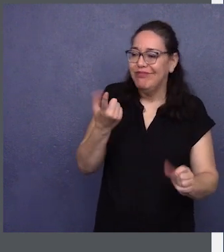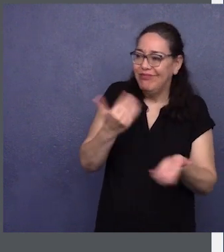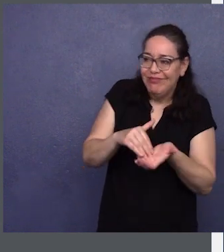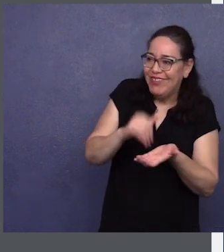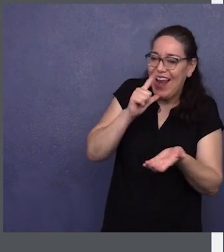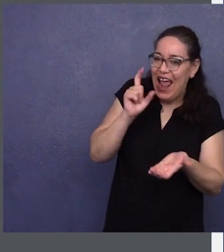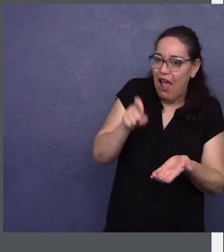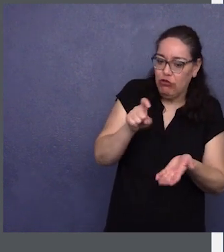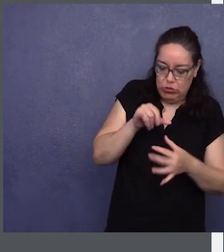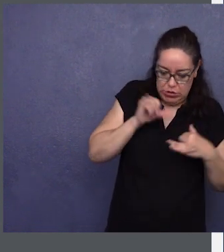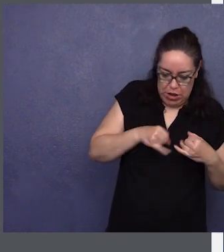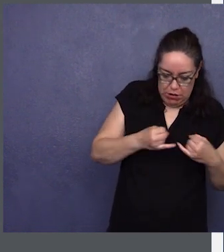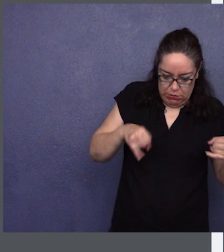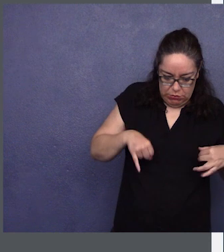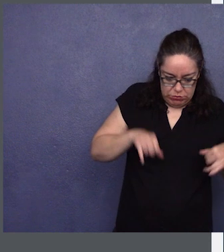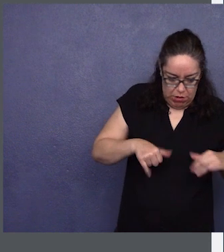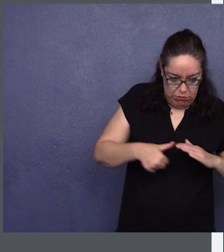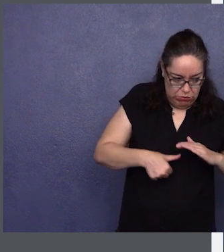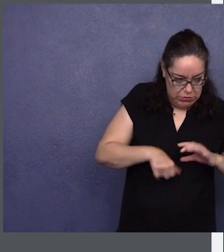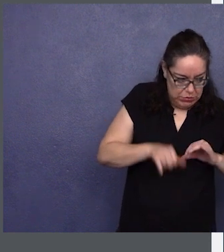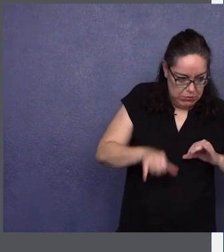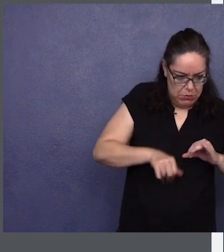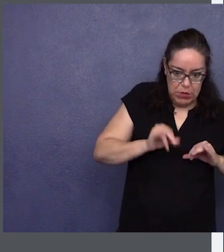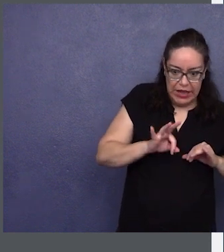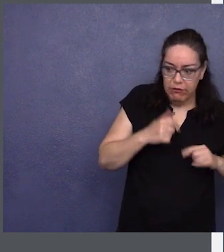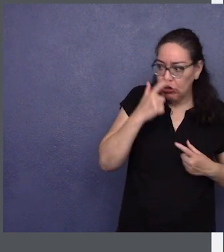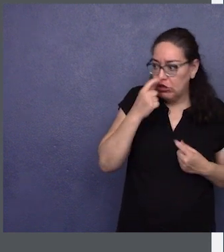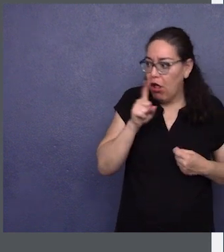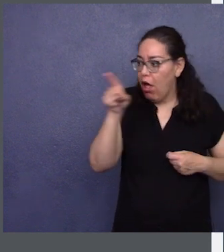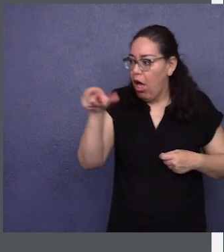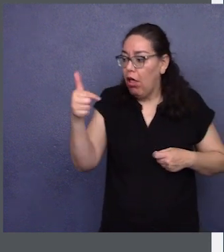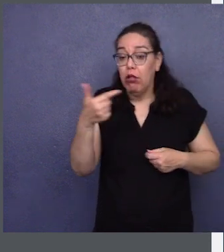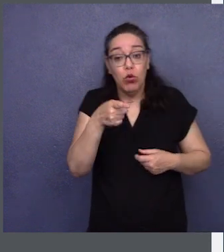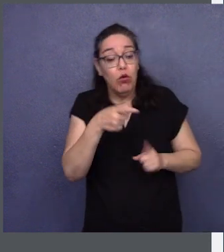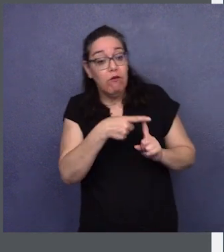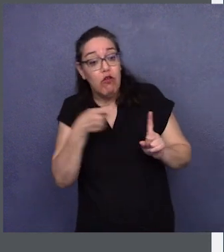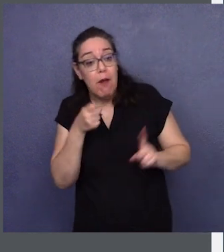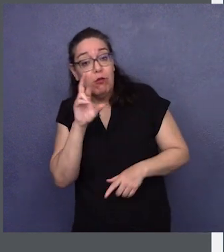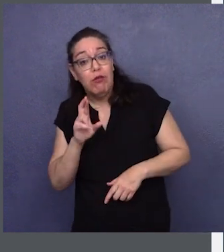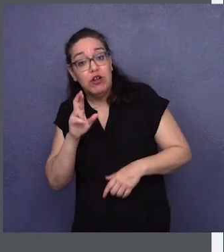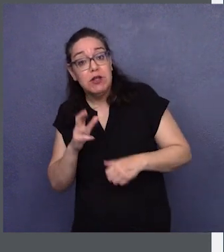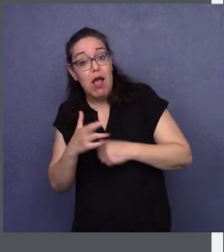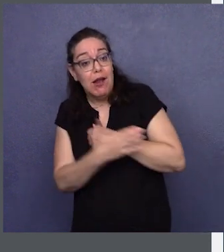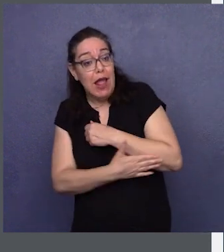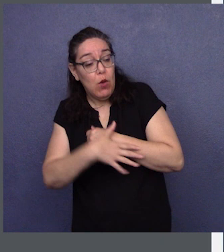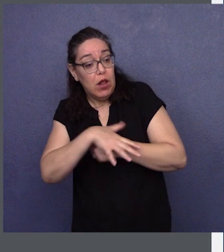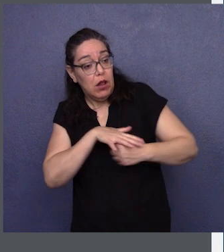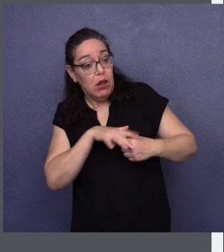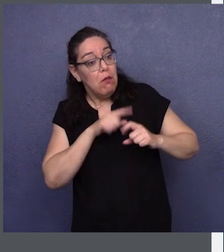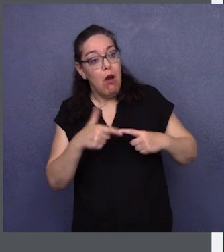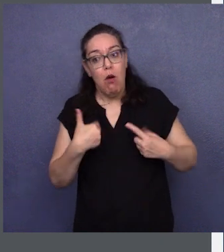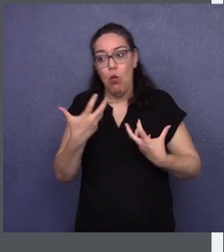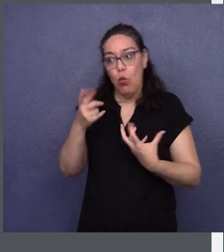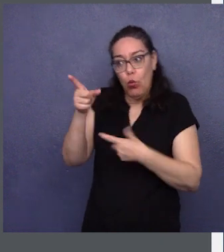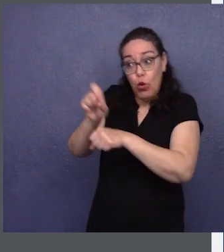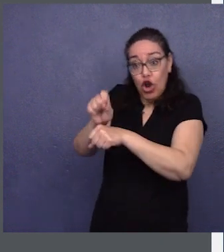again, stay within your boundaries. You can, if you're from Riverside County and you want to be able to work in San